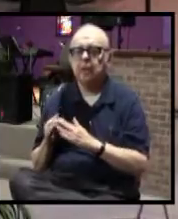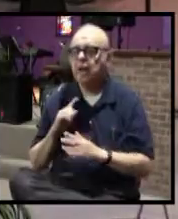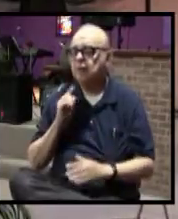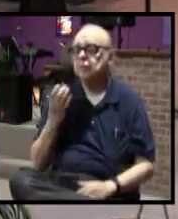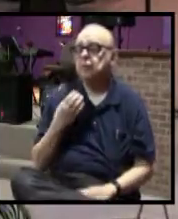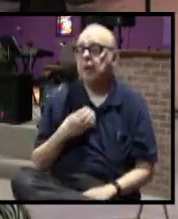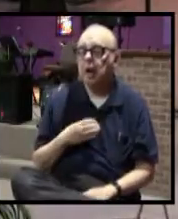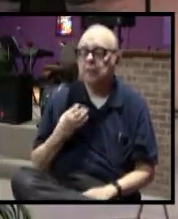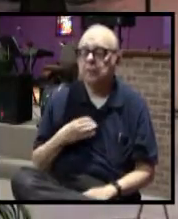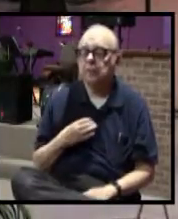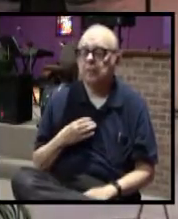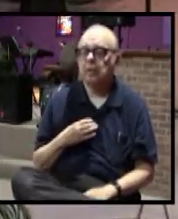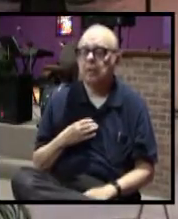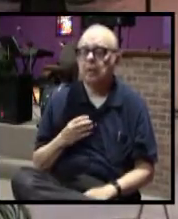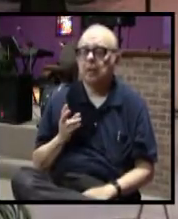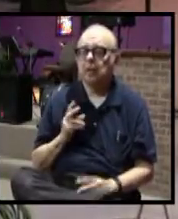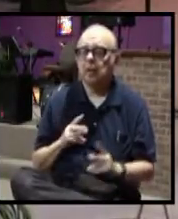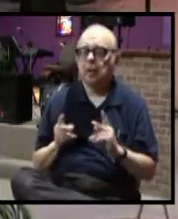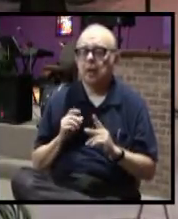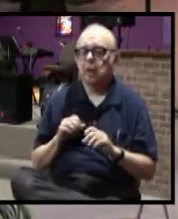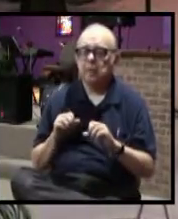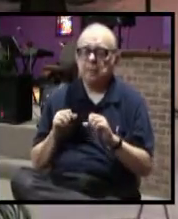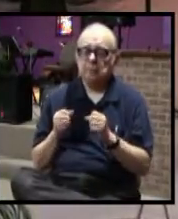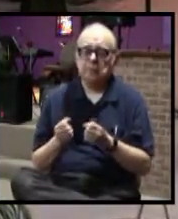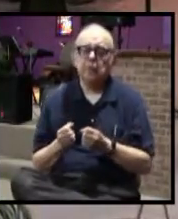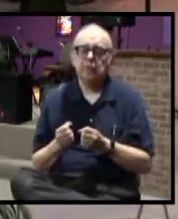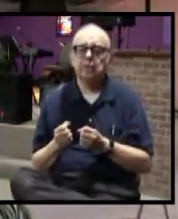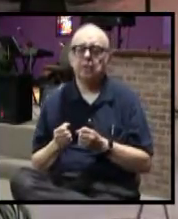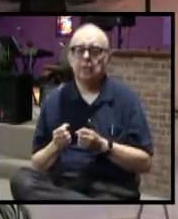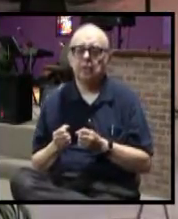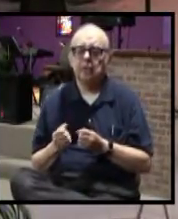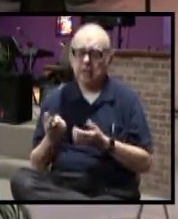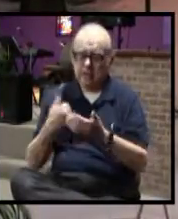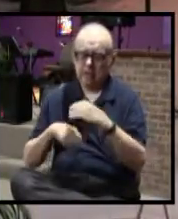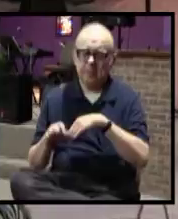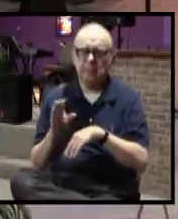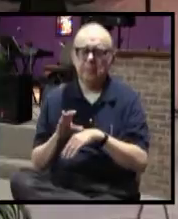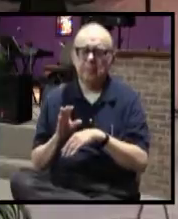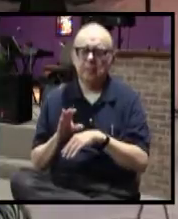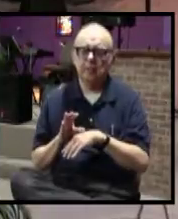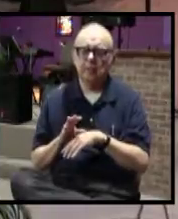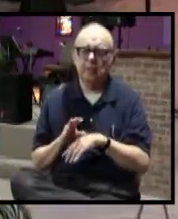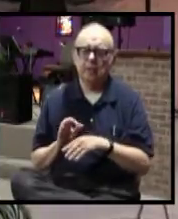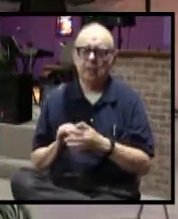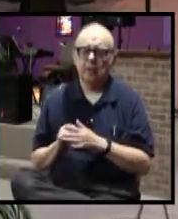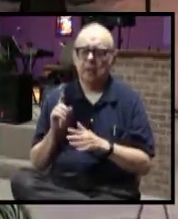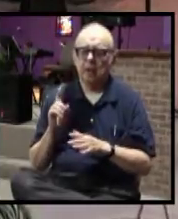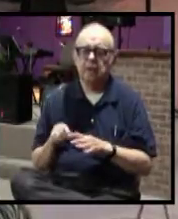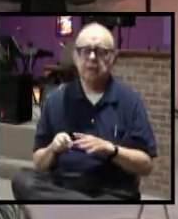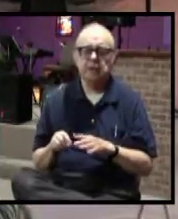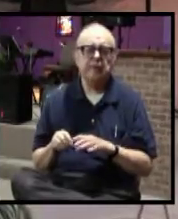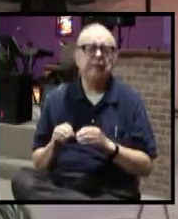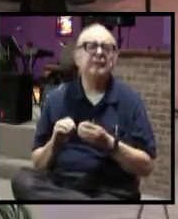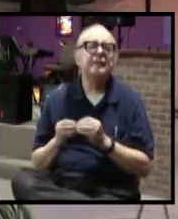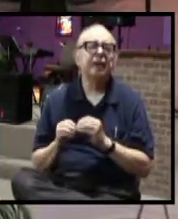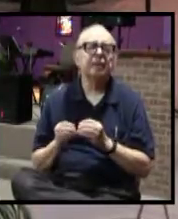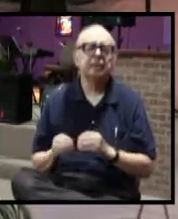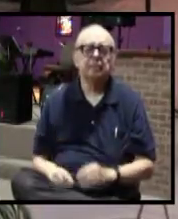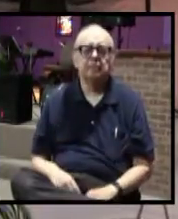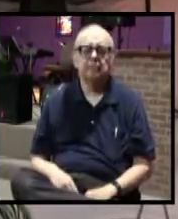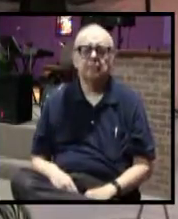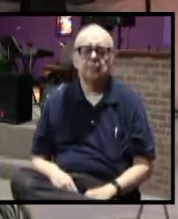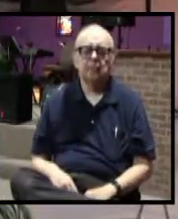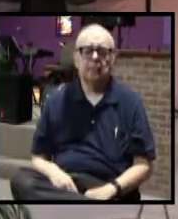community is awesome. When people are broken, they're coming here and they need to be